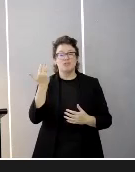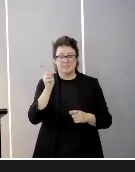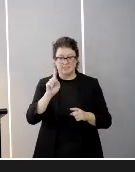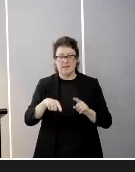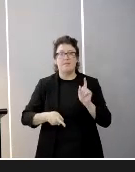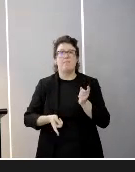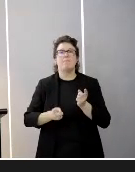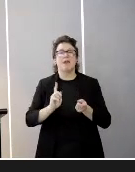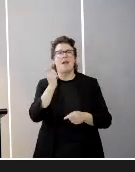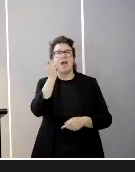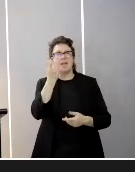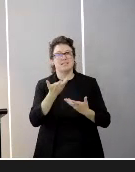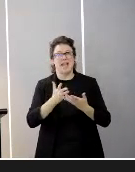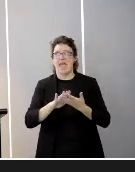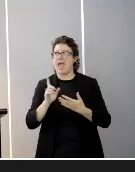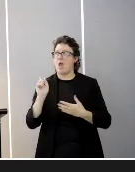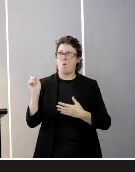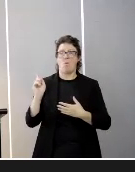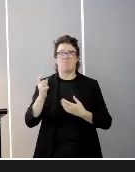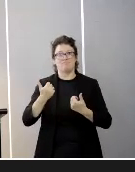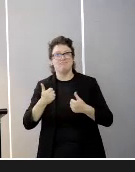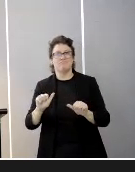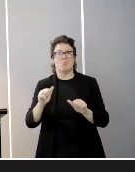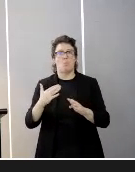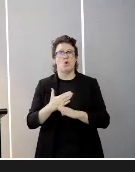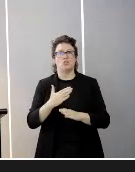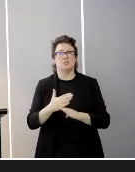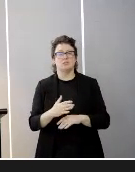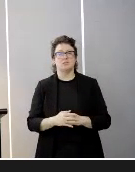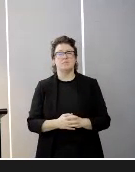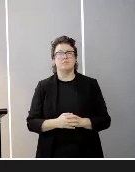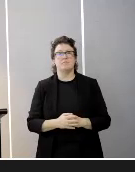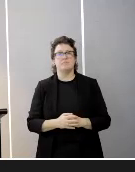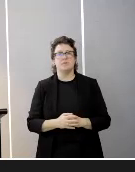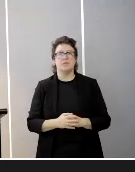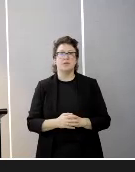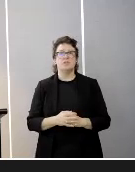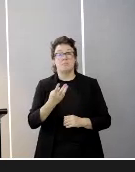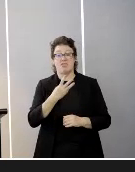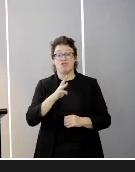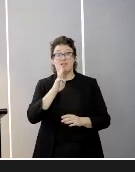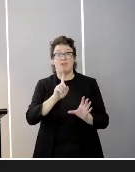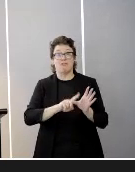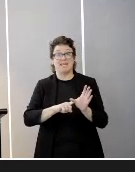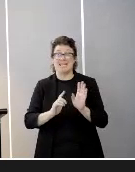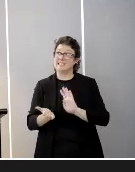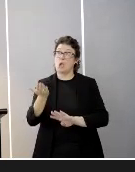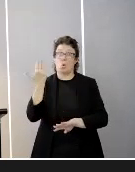understanding how these things work. Next slide, please. So about 300 years ago,